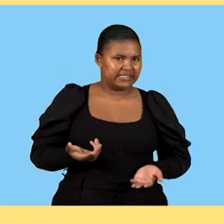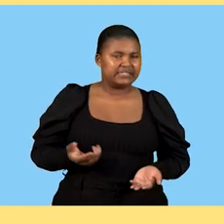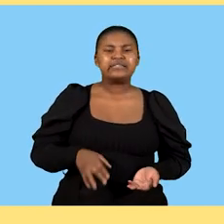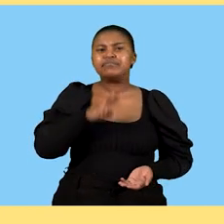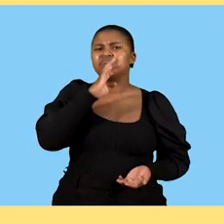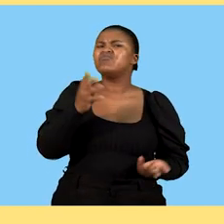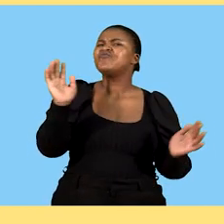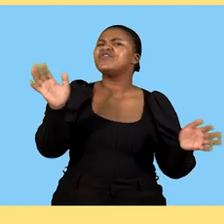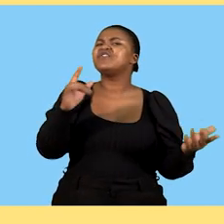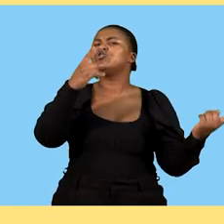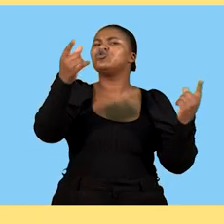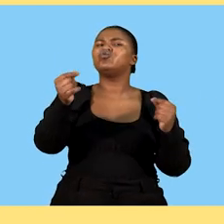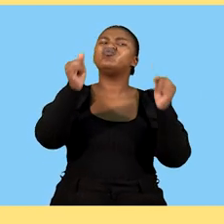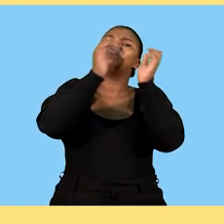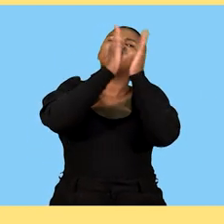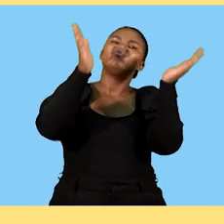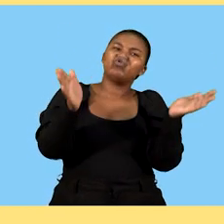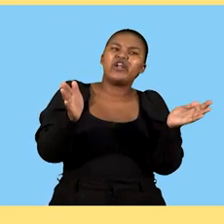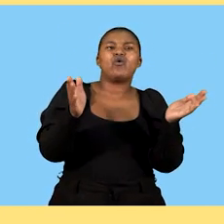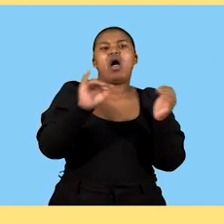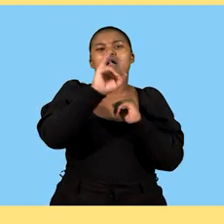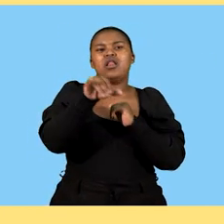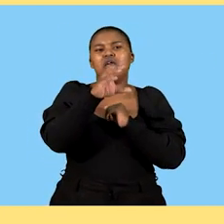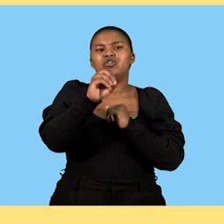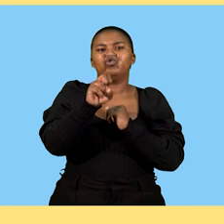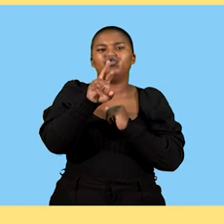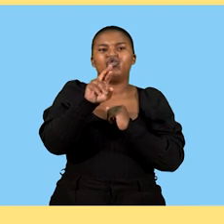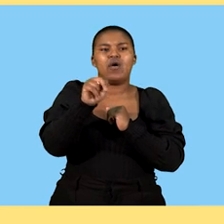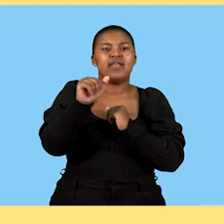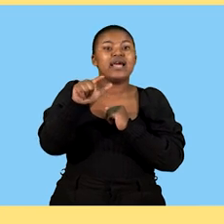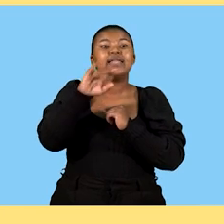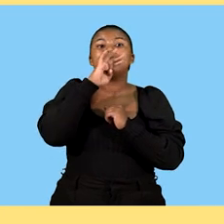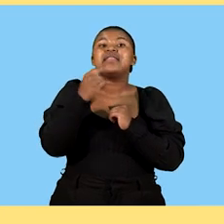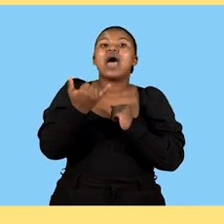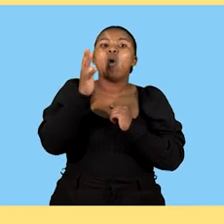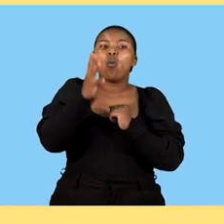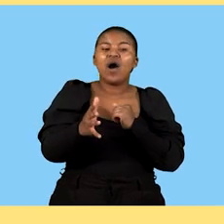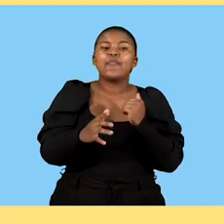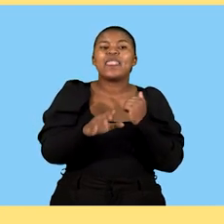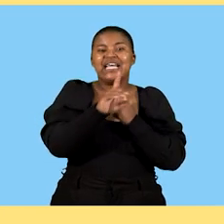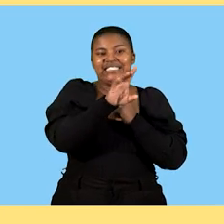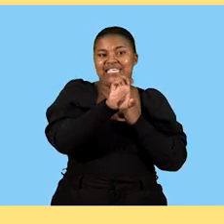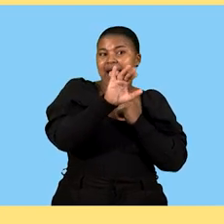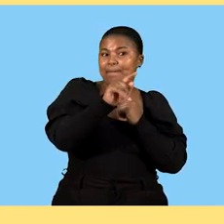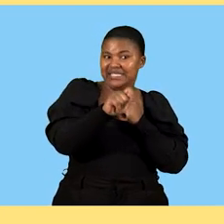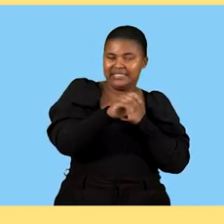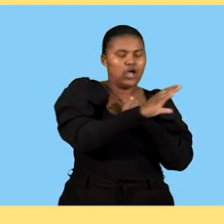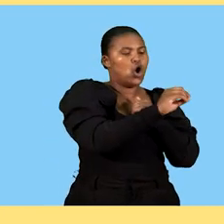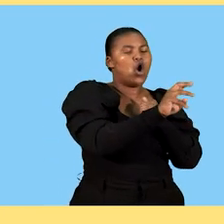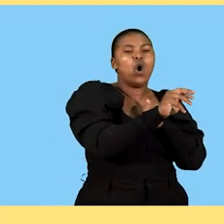you close it off to profit and loss on the credit side. Then when you come to your profit and loss, you debit it with the same amount, which